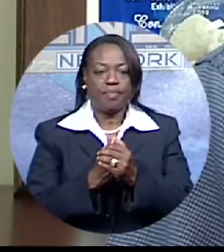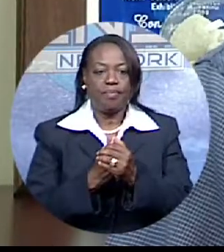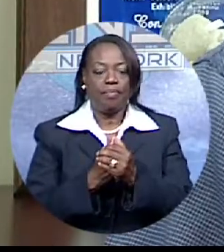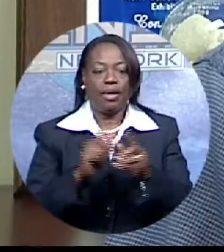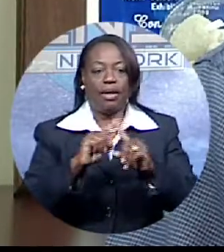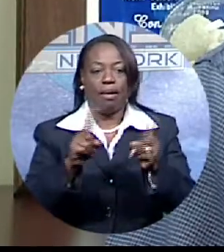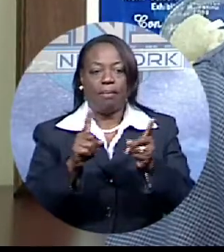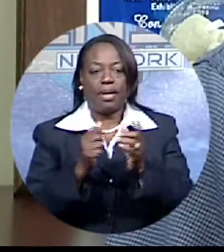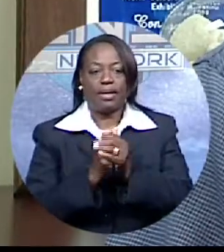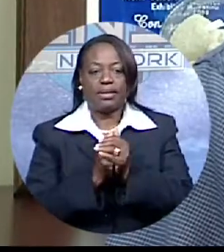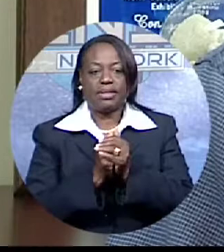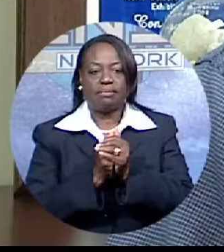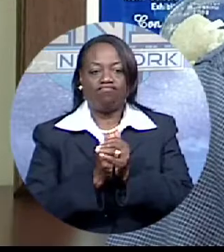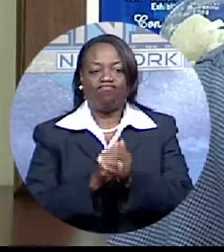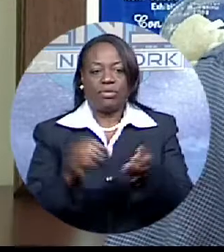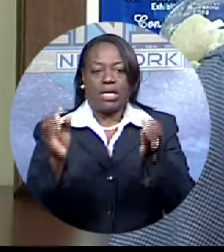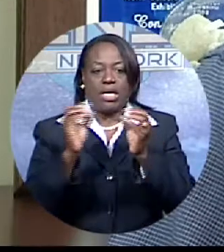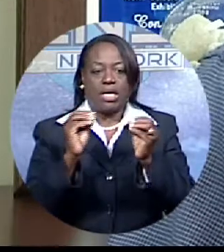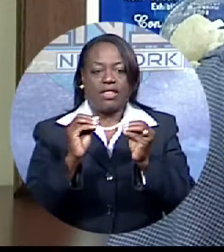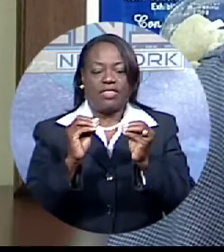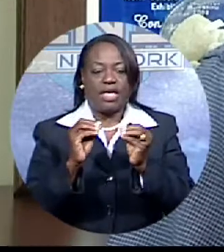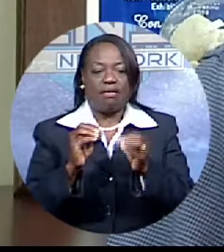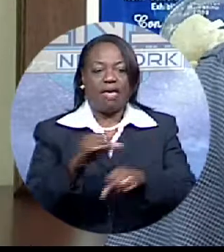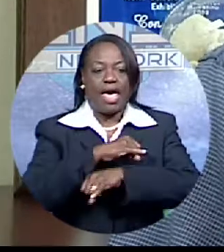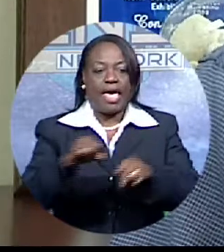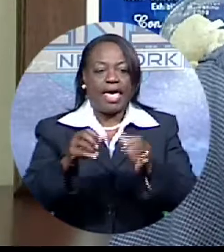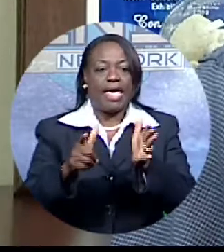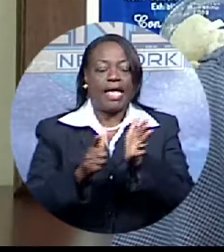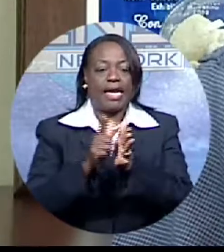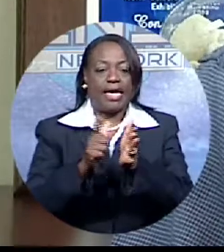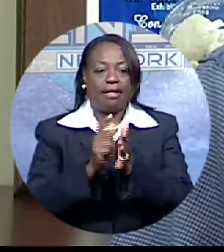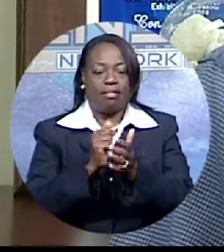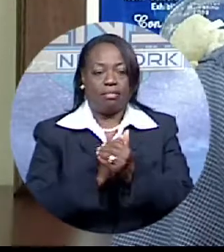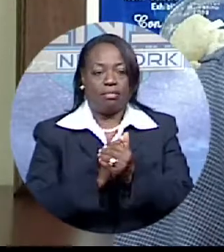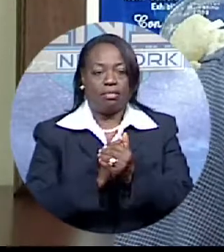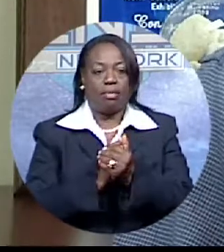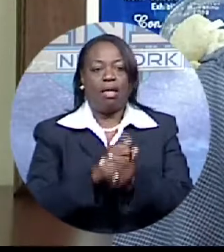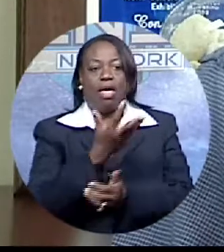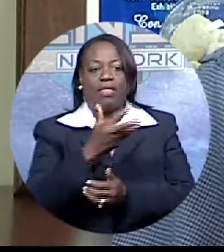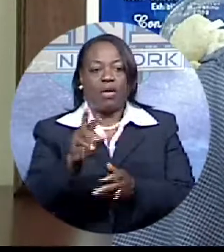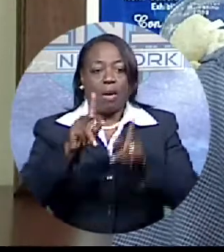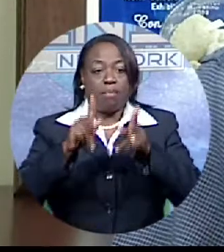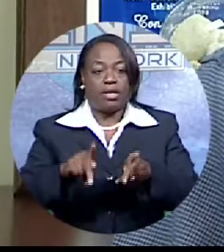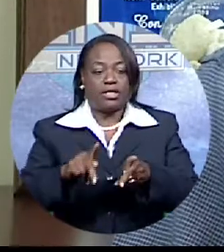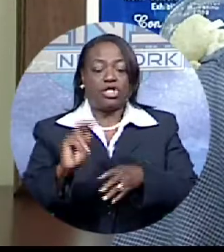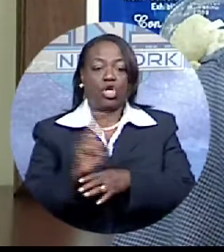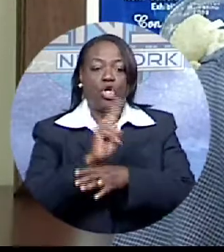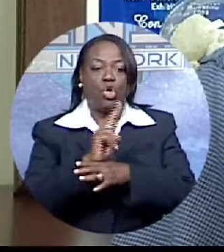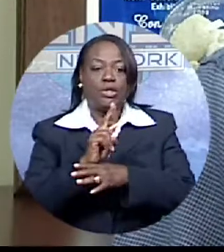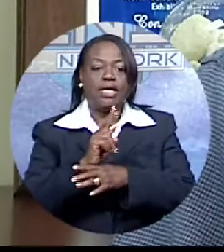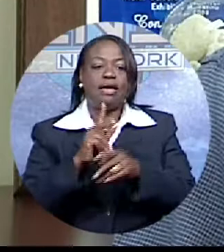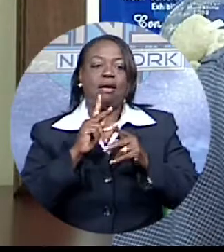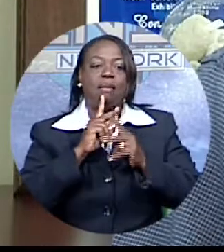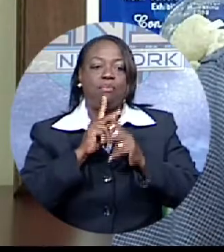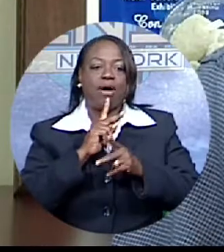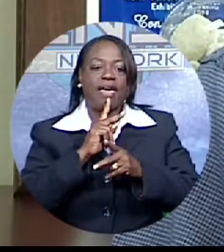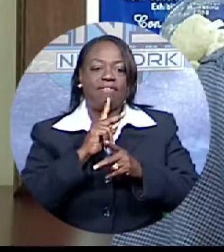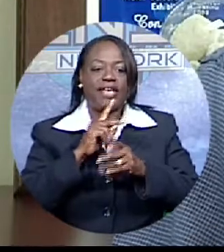but they haven't come across any like illegal. But now there were persons using private